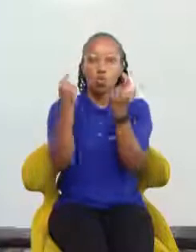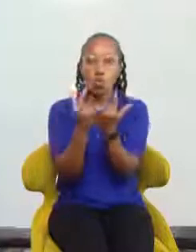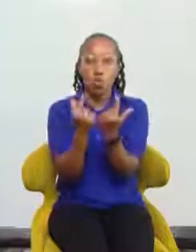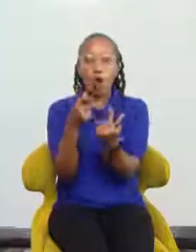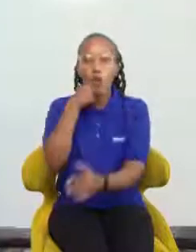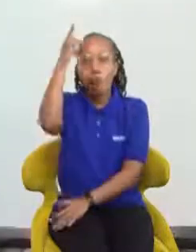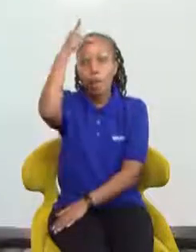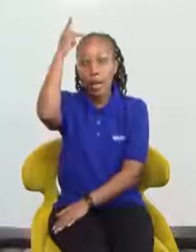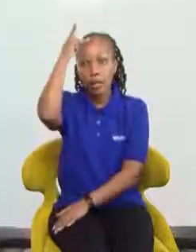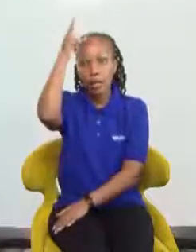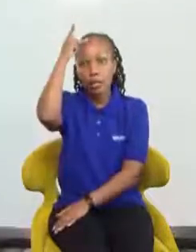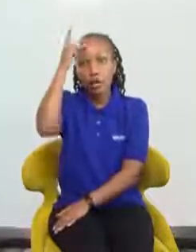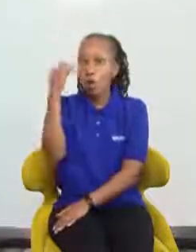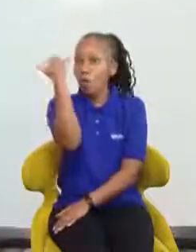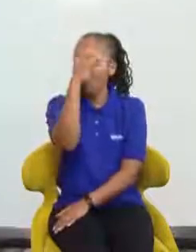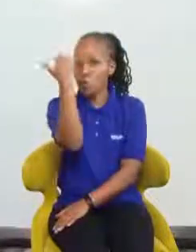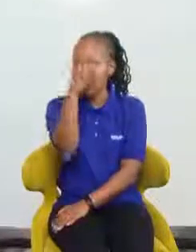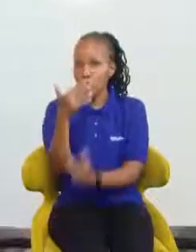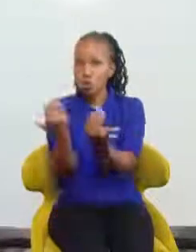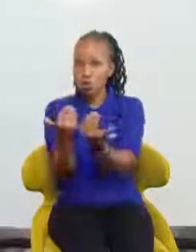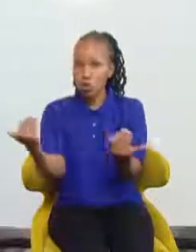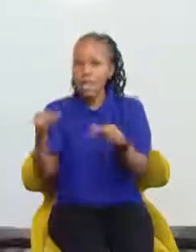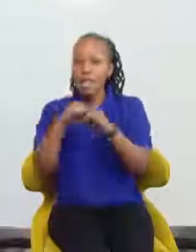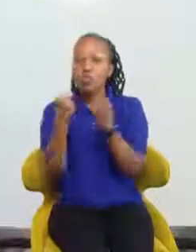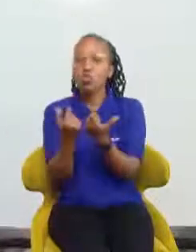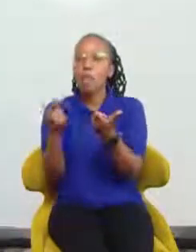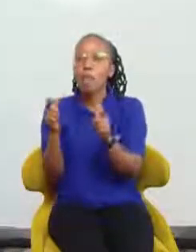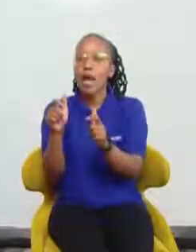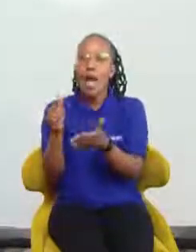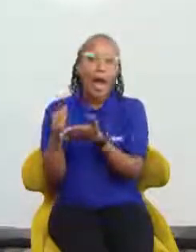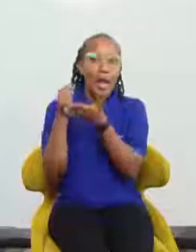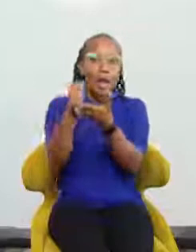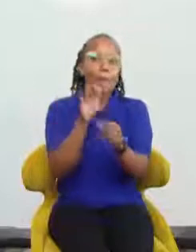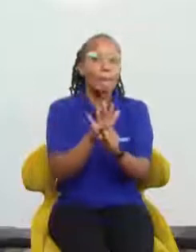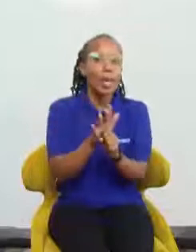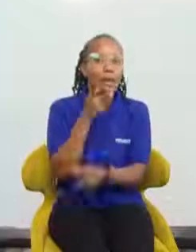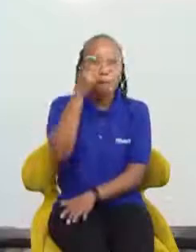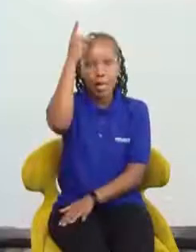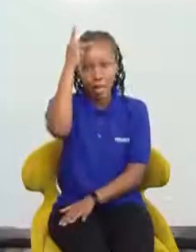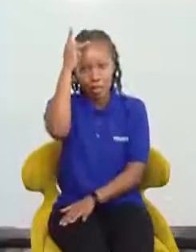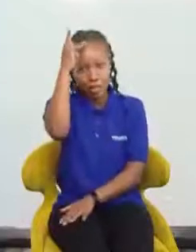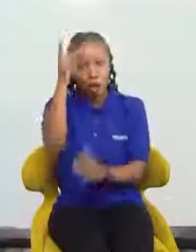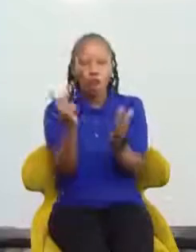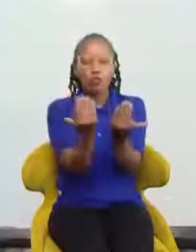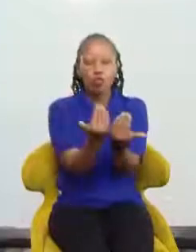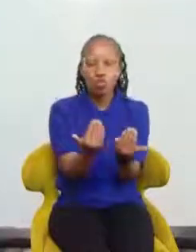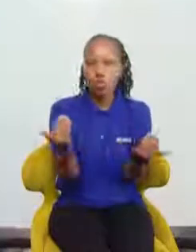children using my social media platform, and help as many parents of autistic children and actual autistic